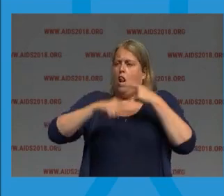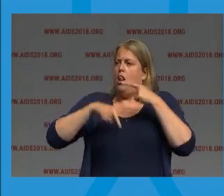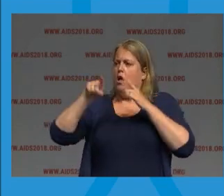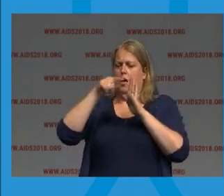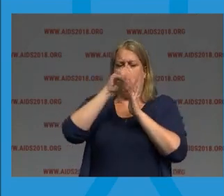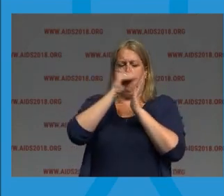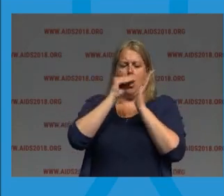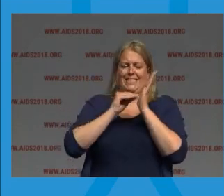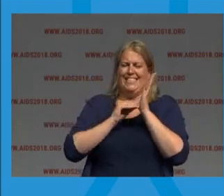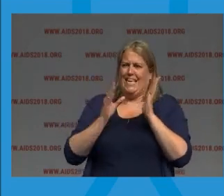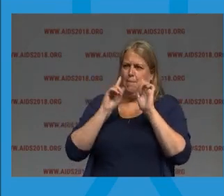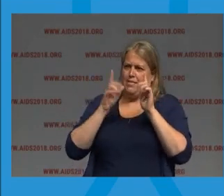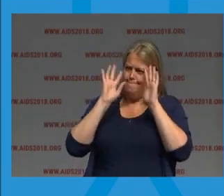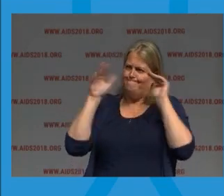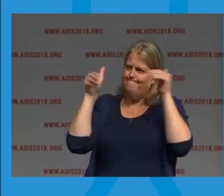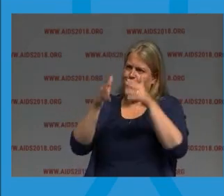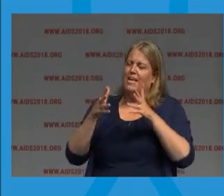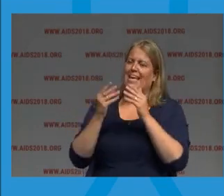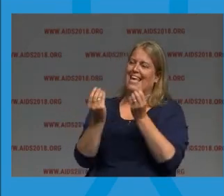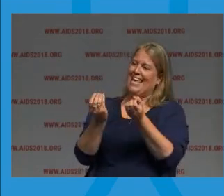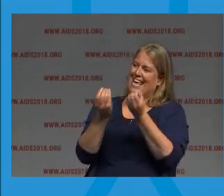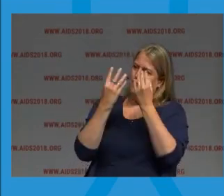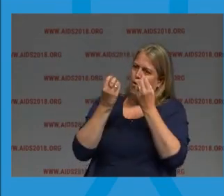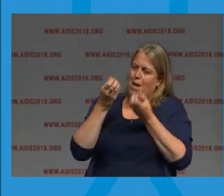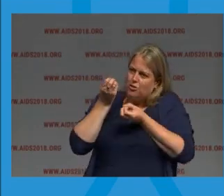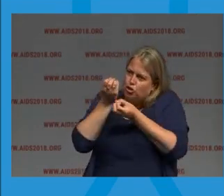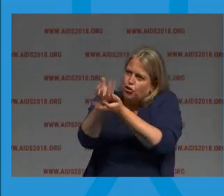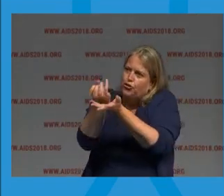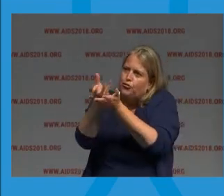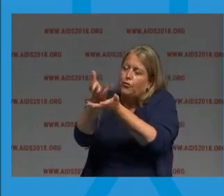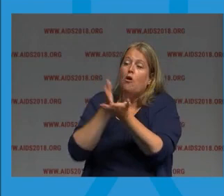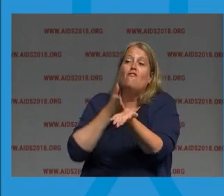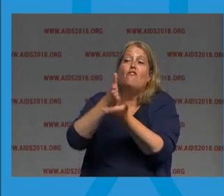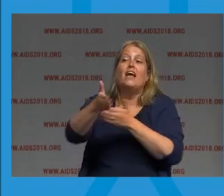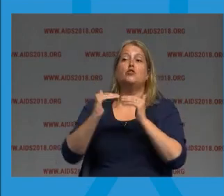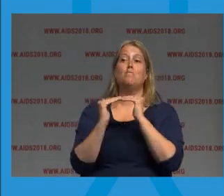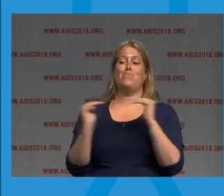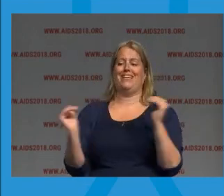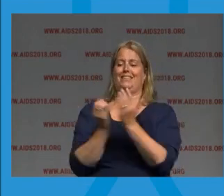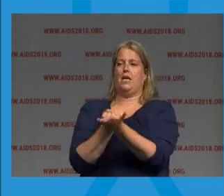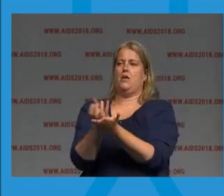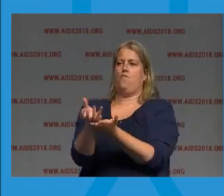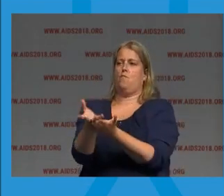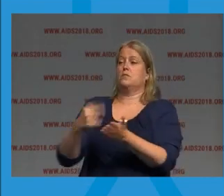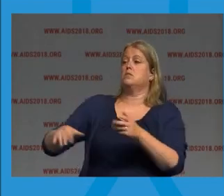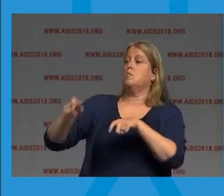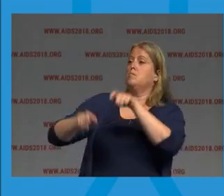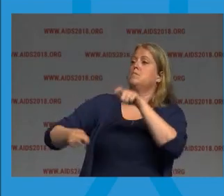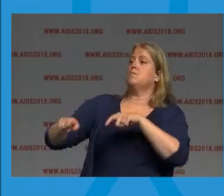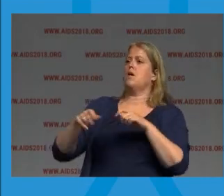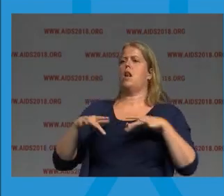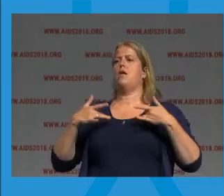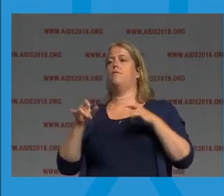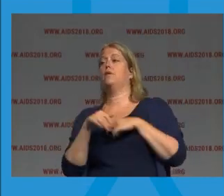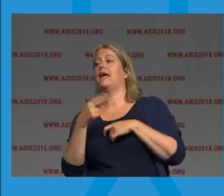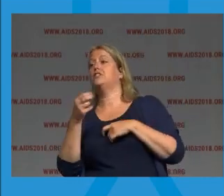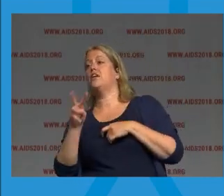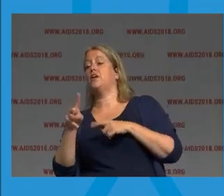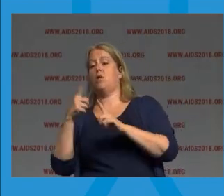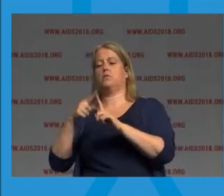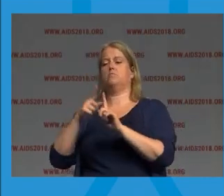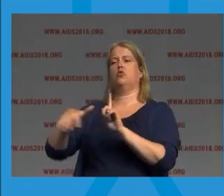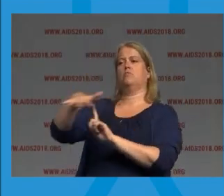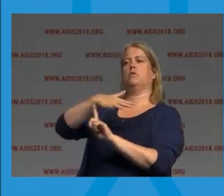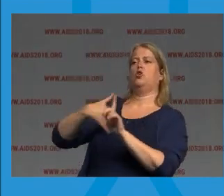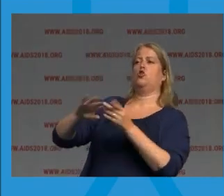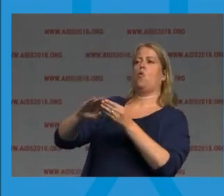for information and rights-based information to people who are living with HIV and communities around this. I've already spoken to